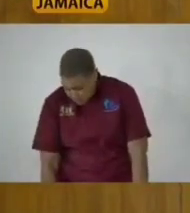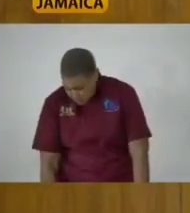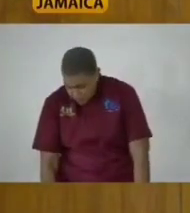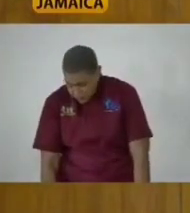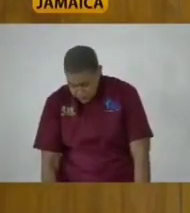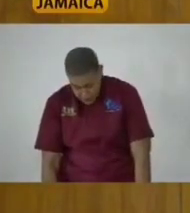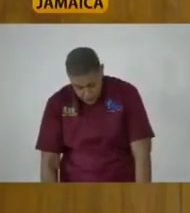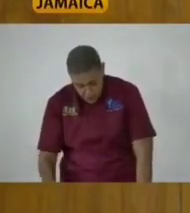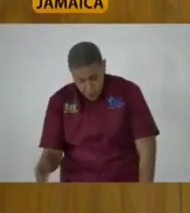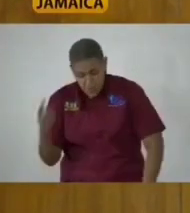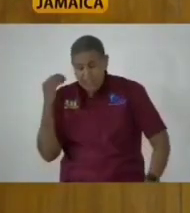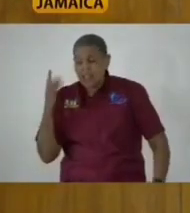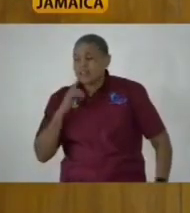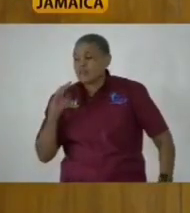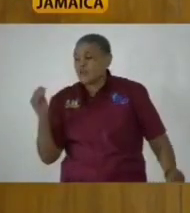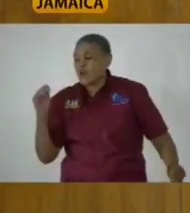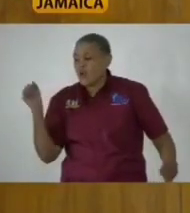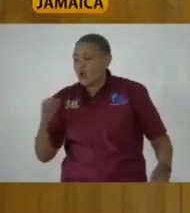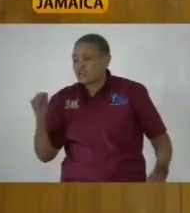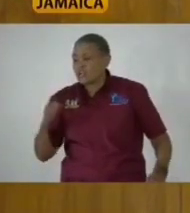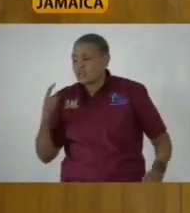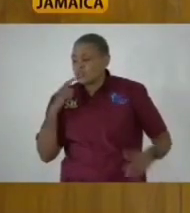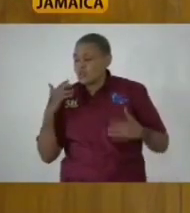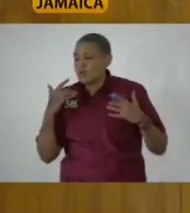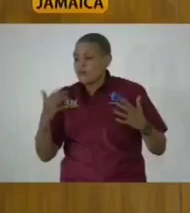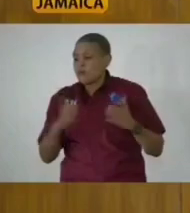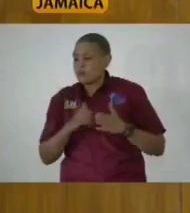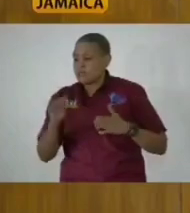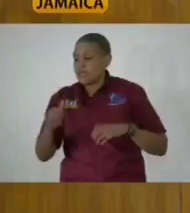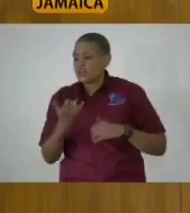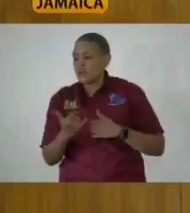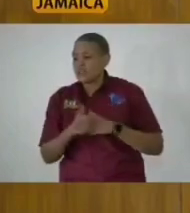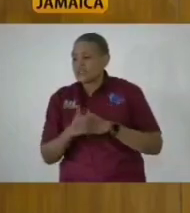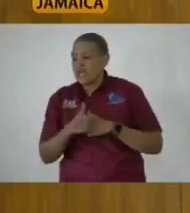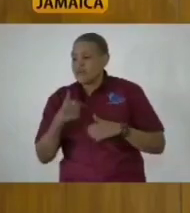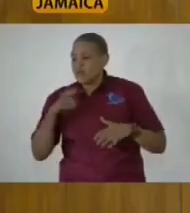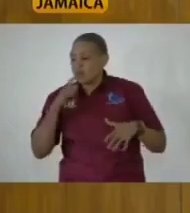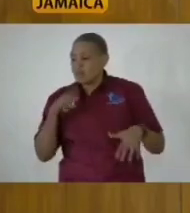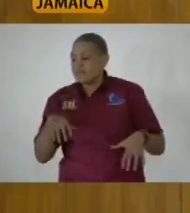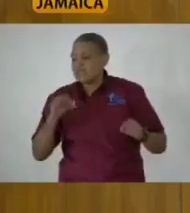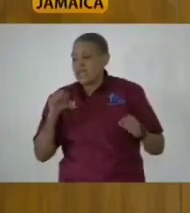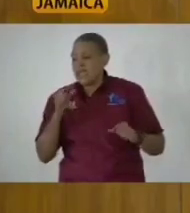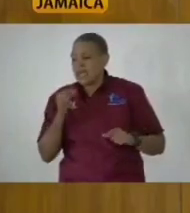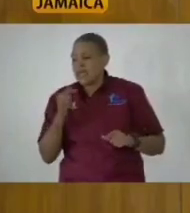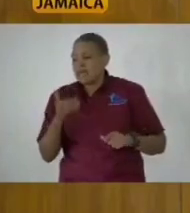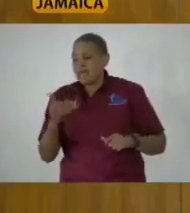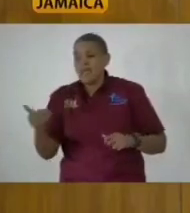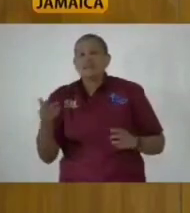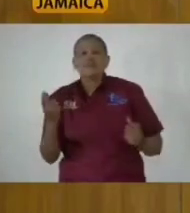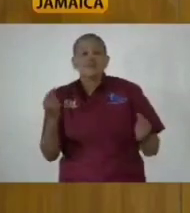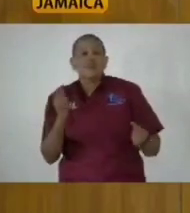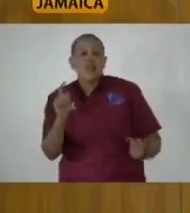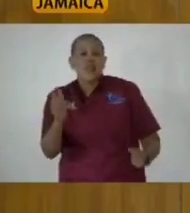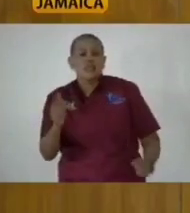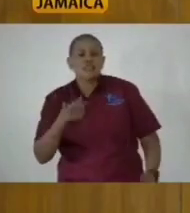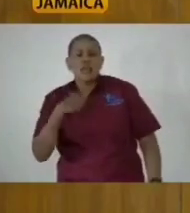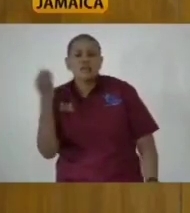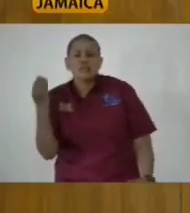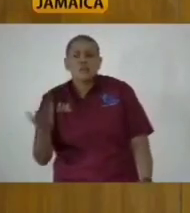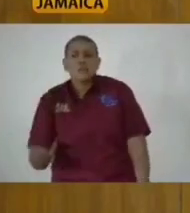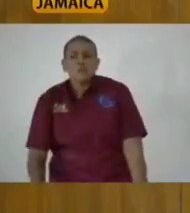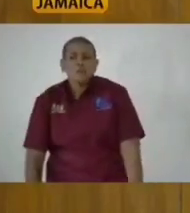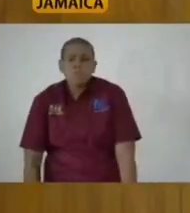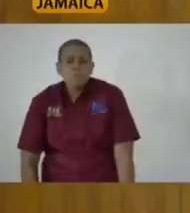no consensus to move with that at this time, and you want to take it in phases and deal with that after. And I've said to you, well, there's